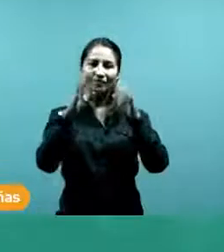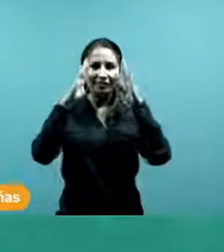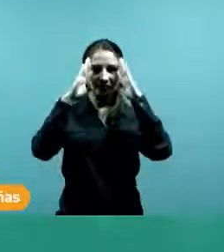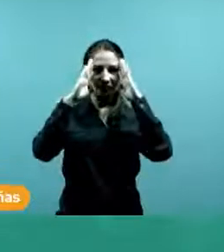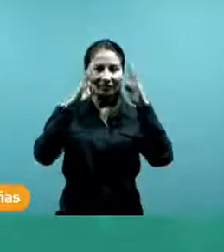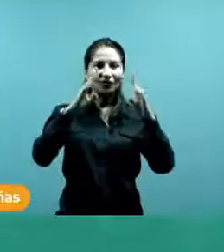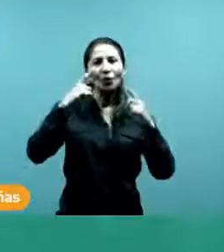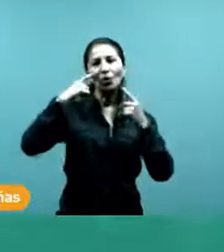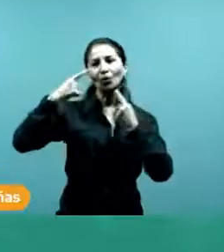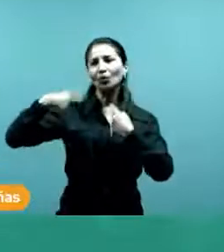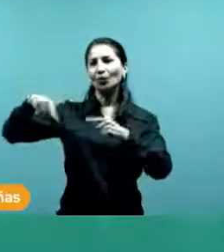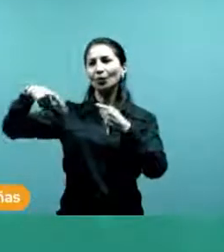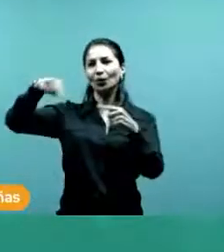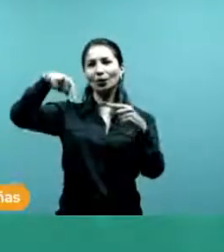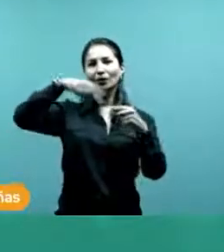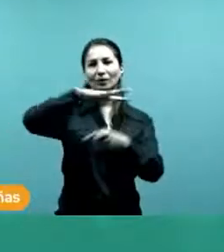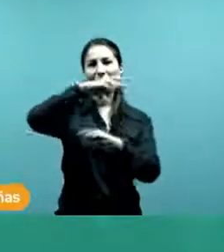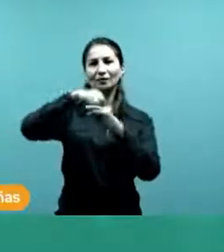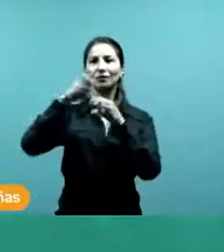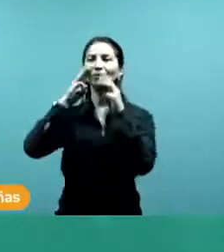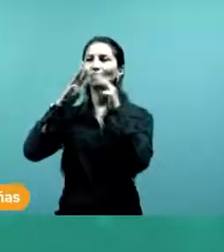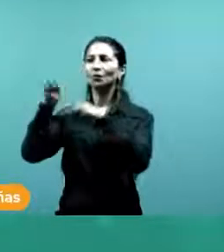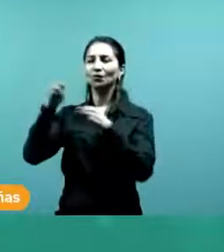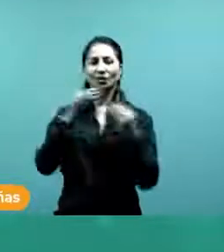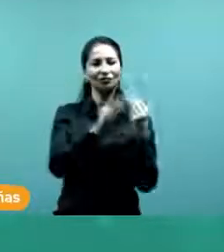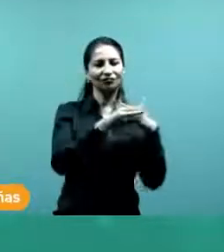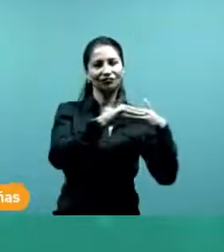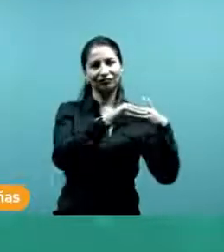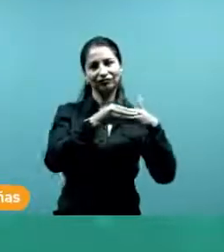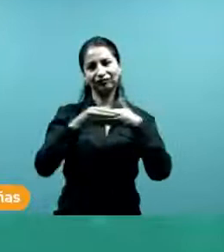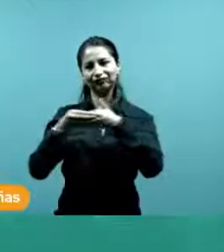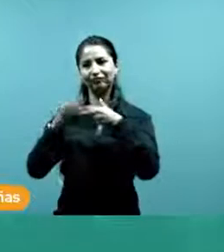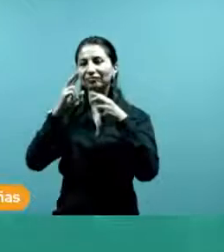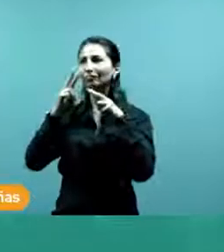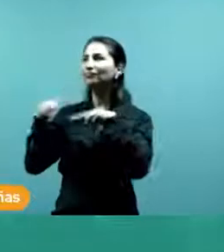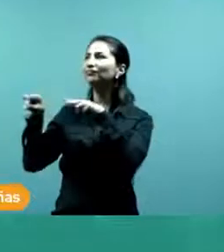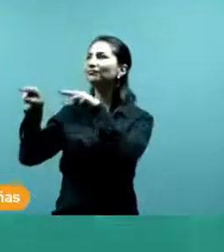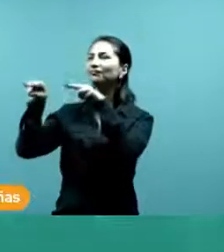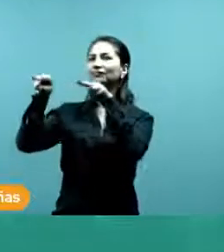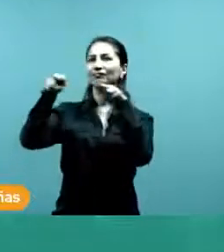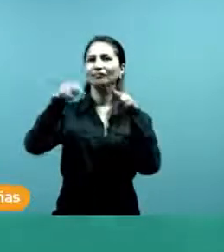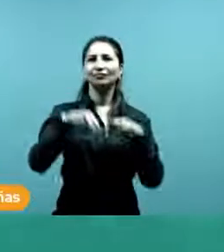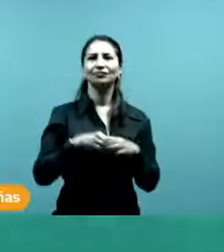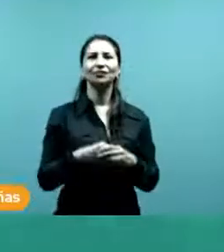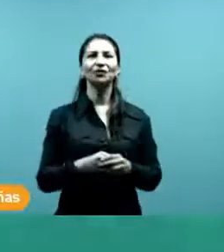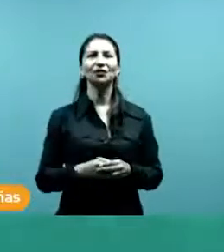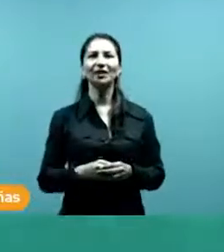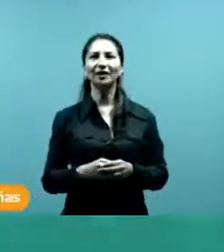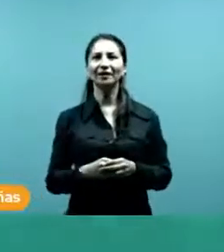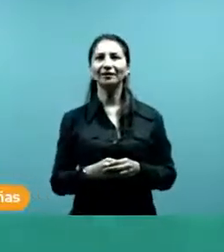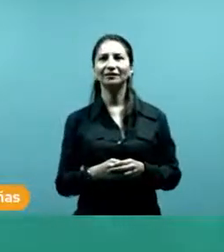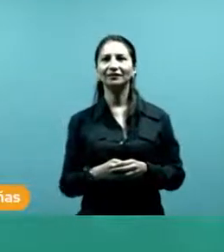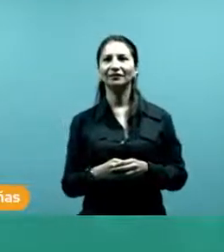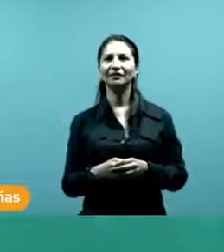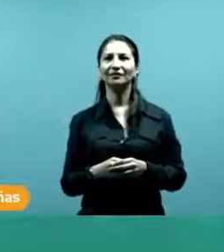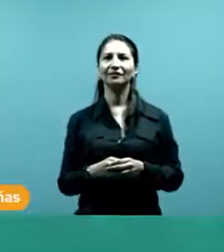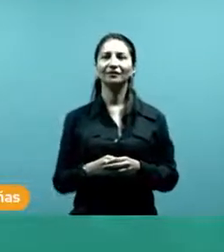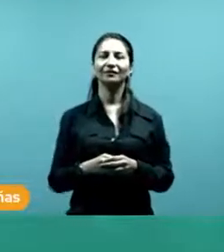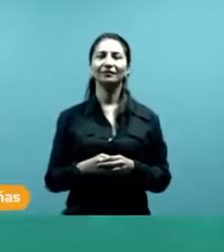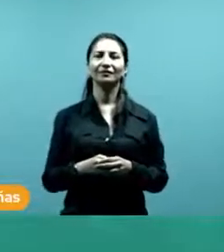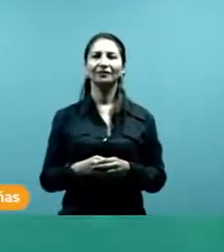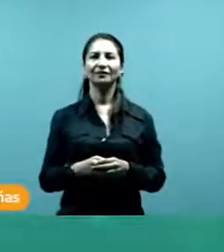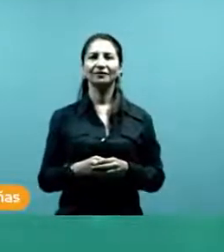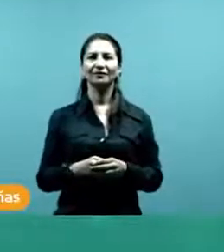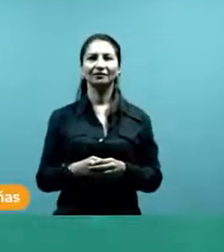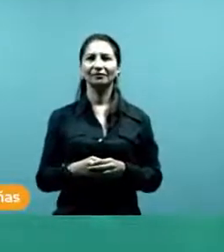tours guiados. So we have over 340 guides, and tenemos the guides más de 340 speak over 20 languages,